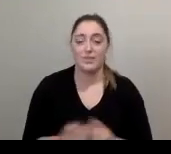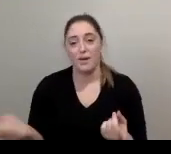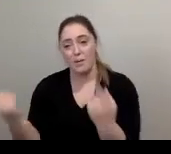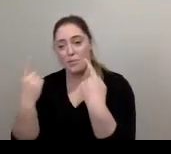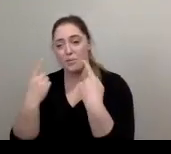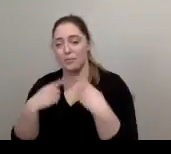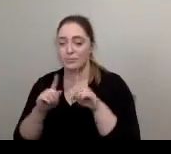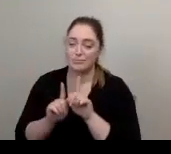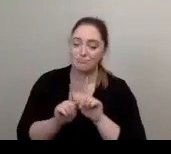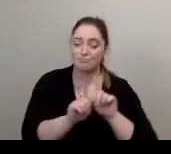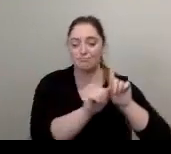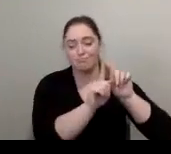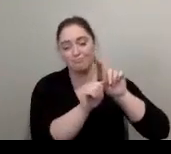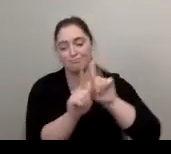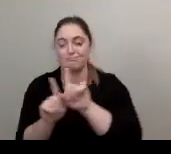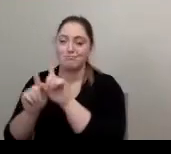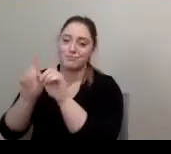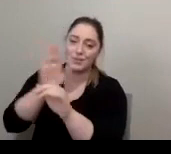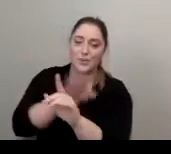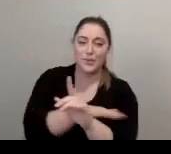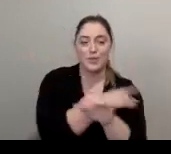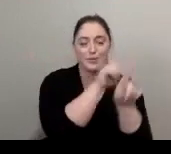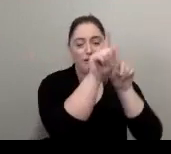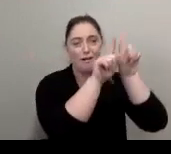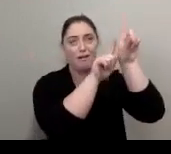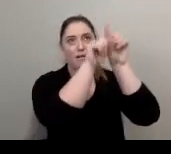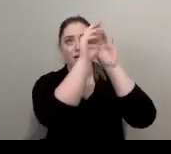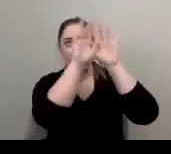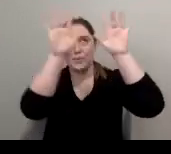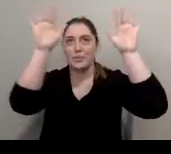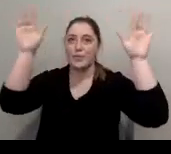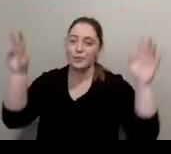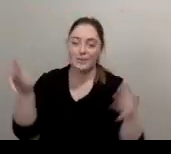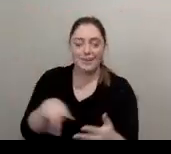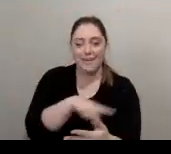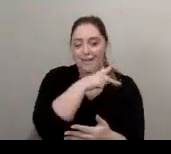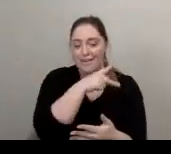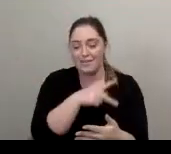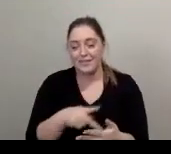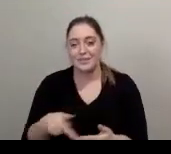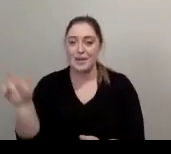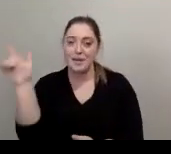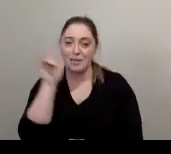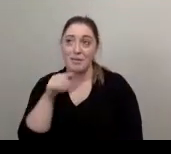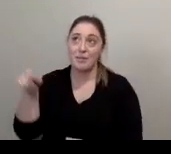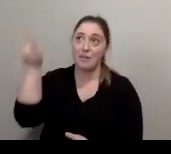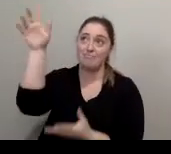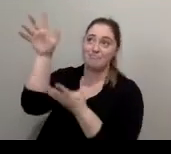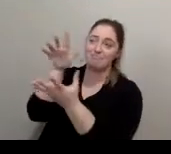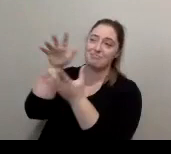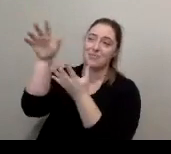come on and see this star stuff into my day. Laughing up here at all of